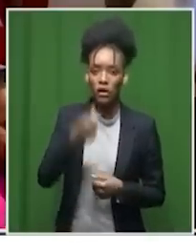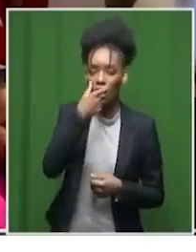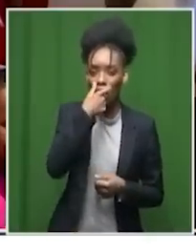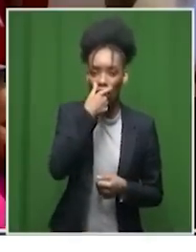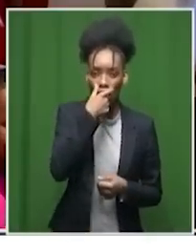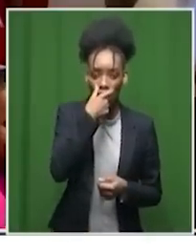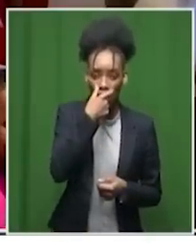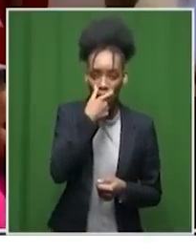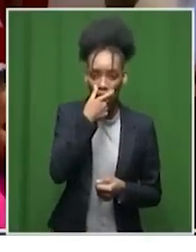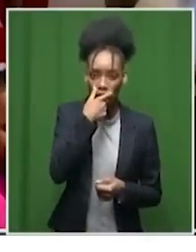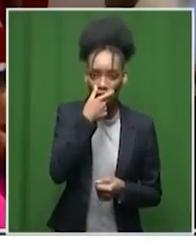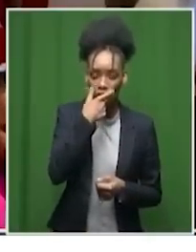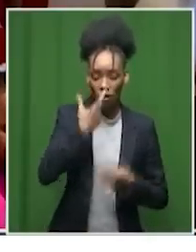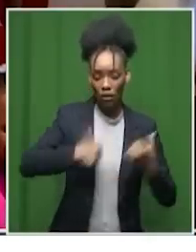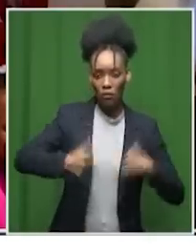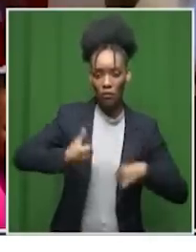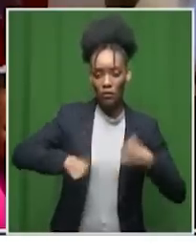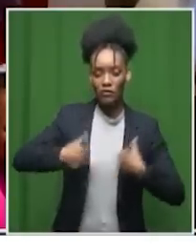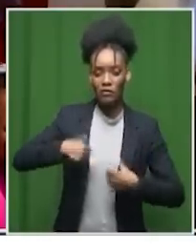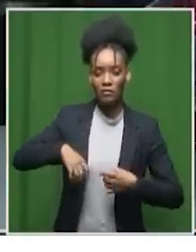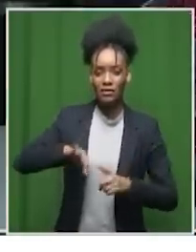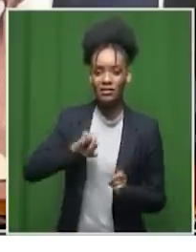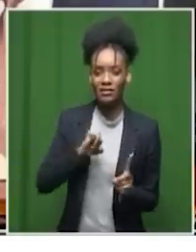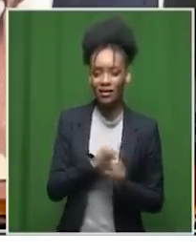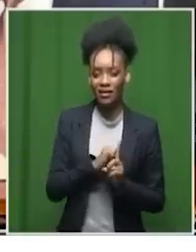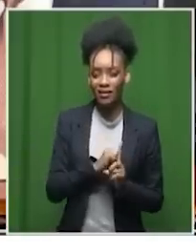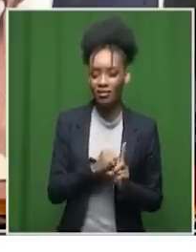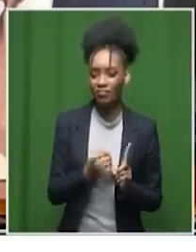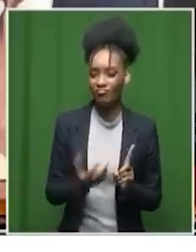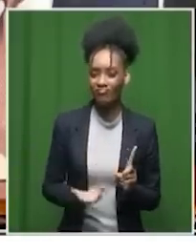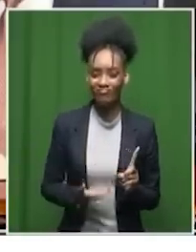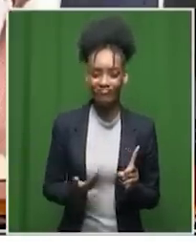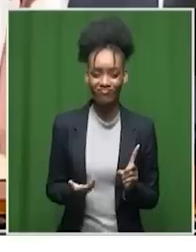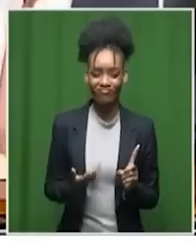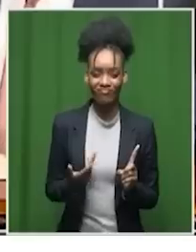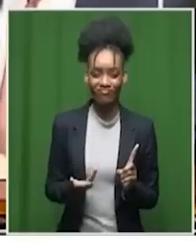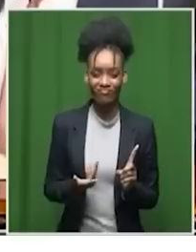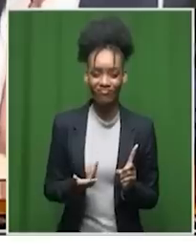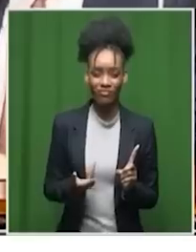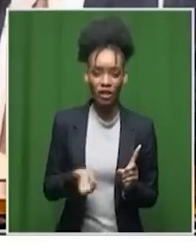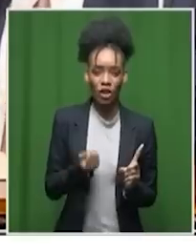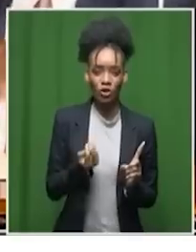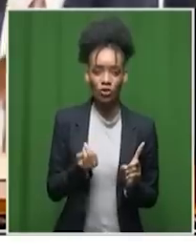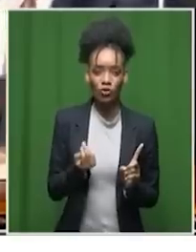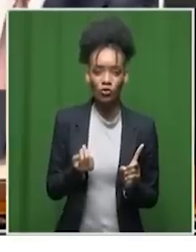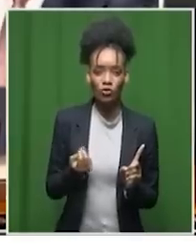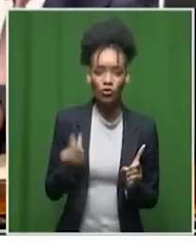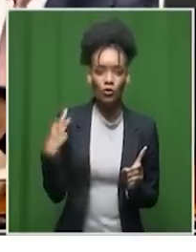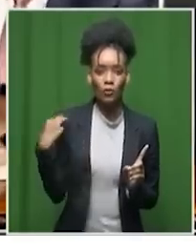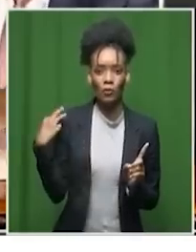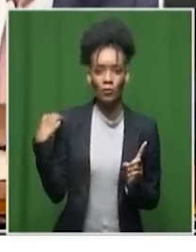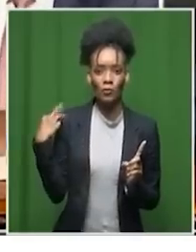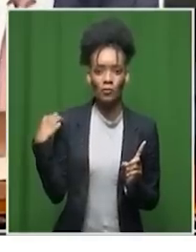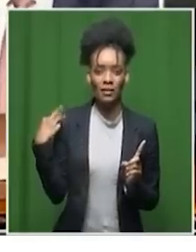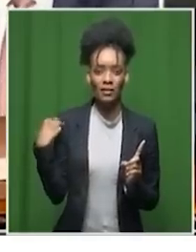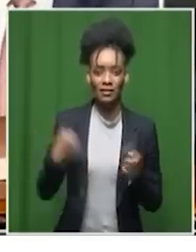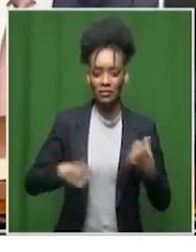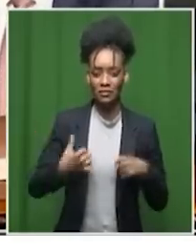Ramaphosa's performance before, with the announcement of the new ministers, was probably his